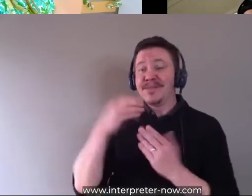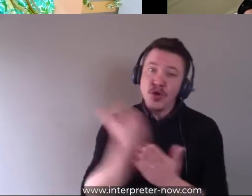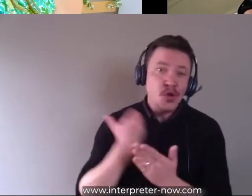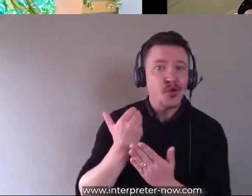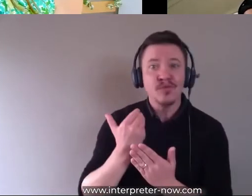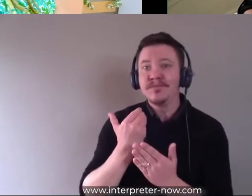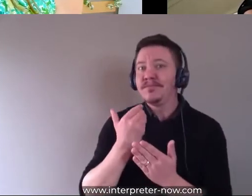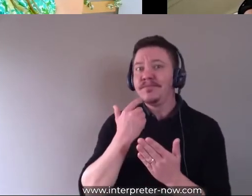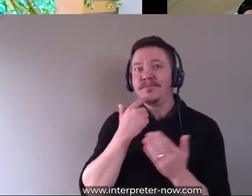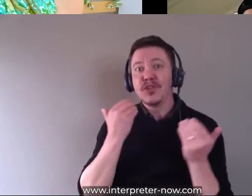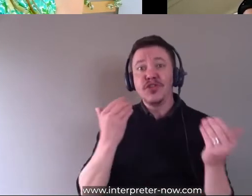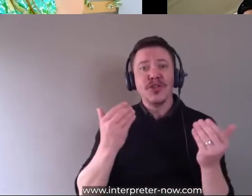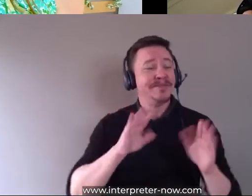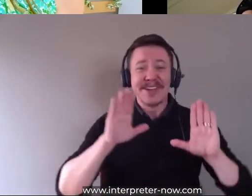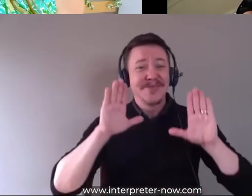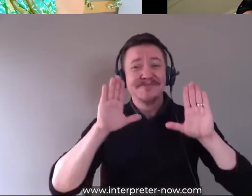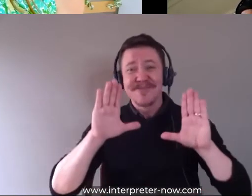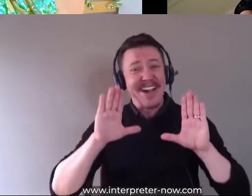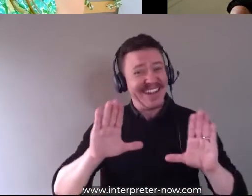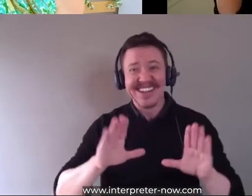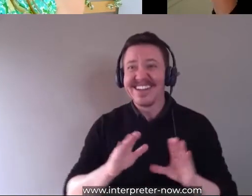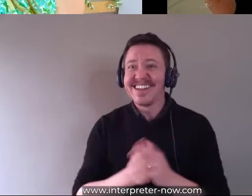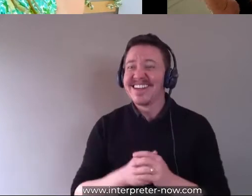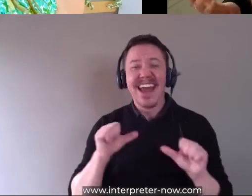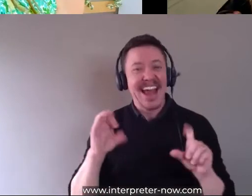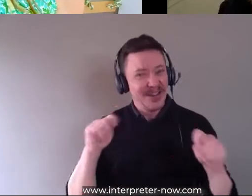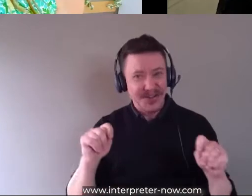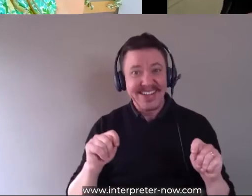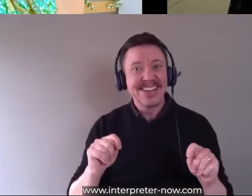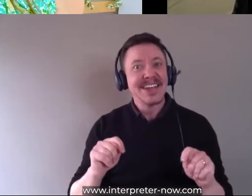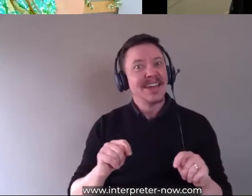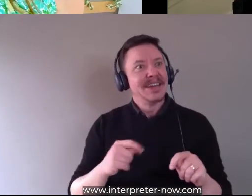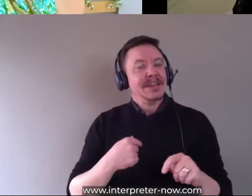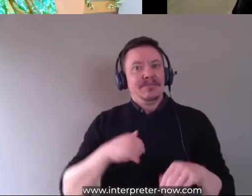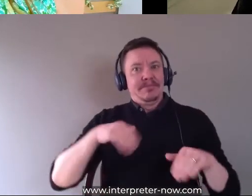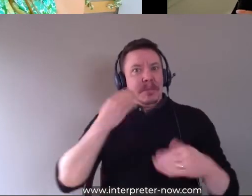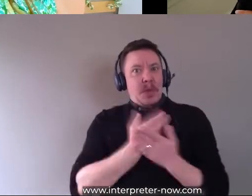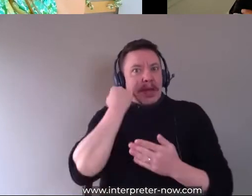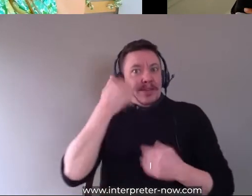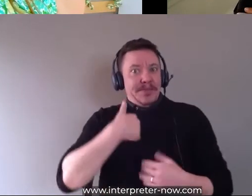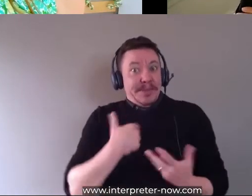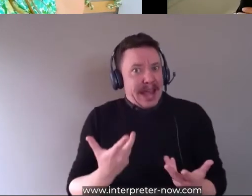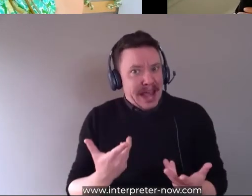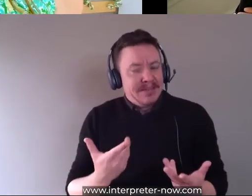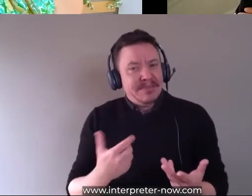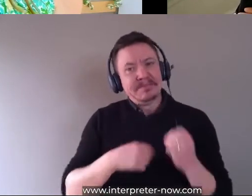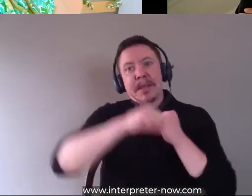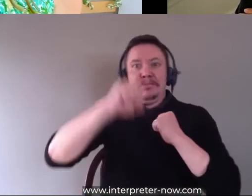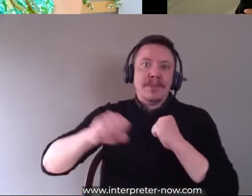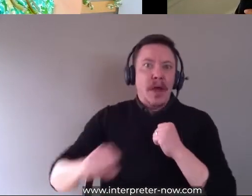do it. And I was like, great. I could do that. And I hadn't even considered it. So that's kind of the long ranty